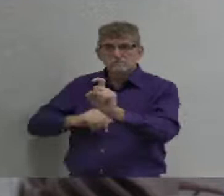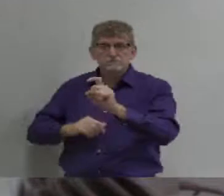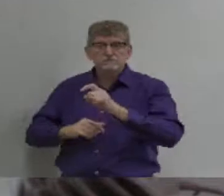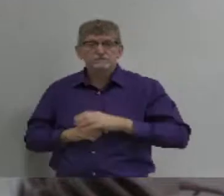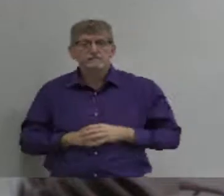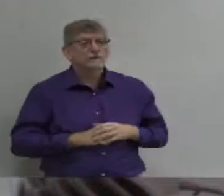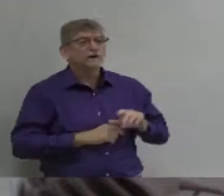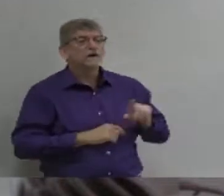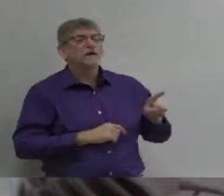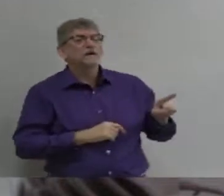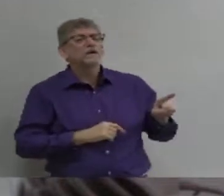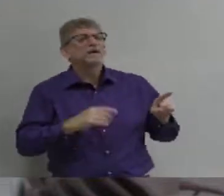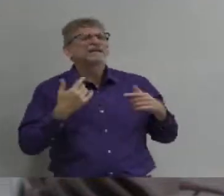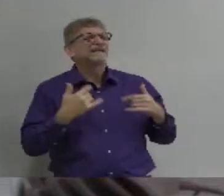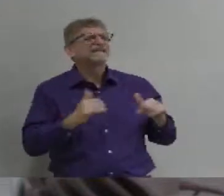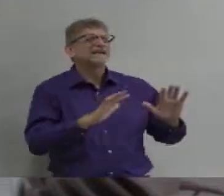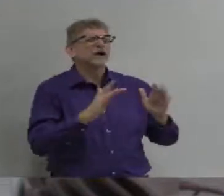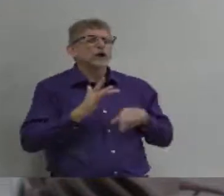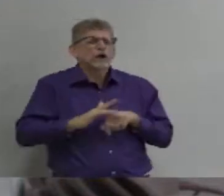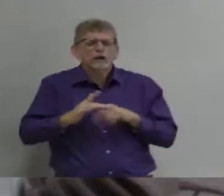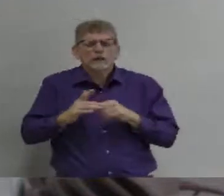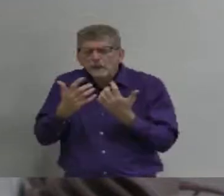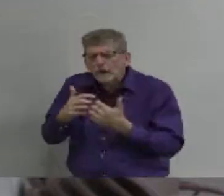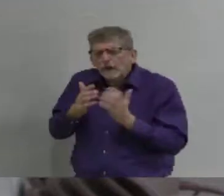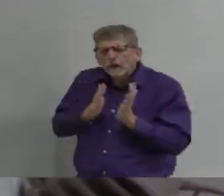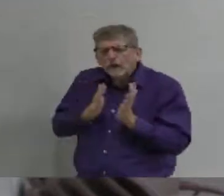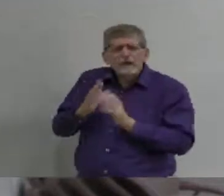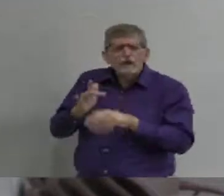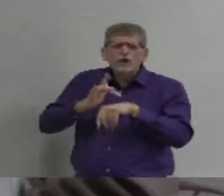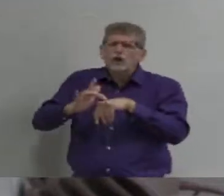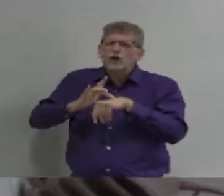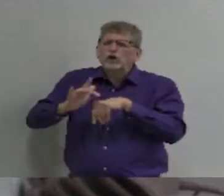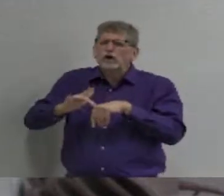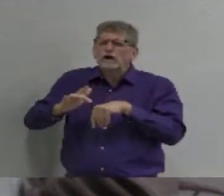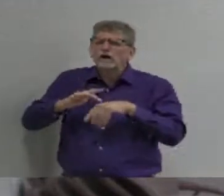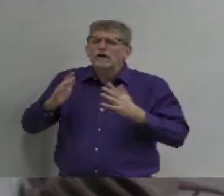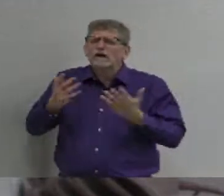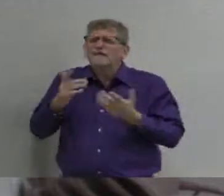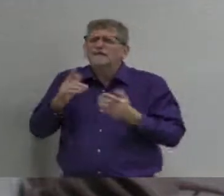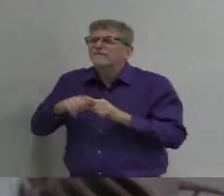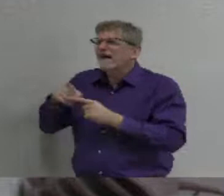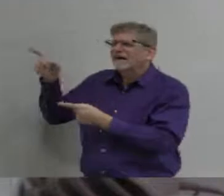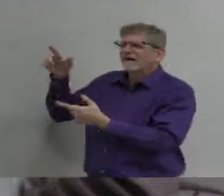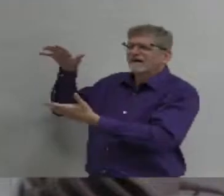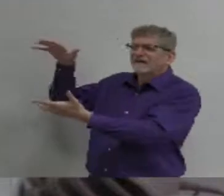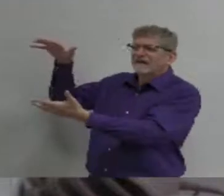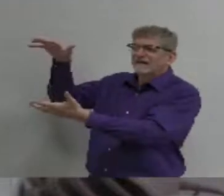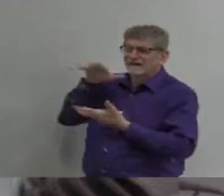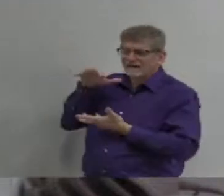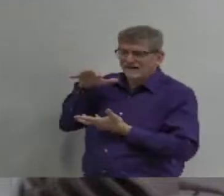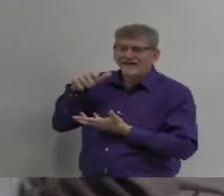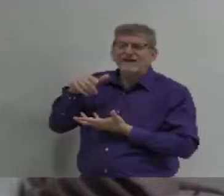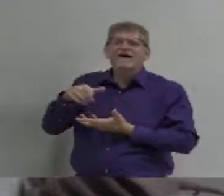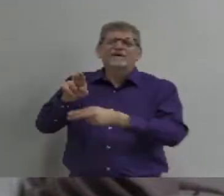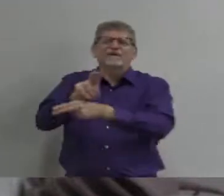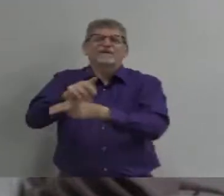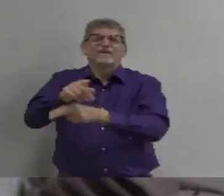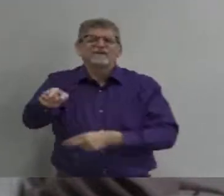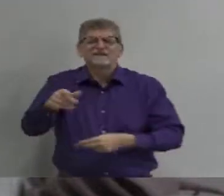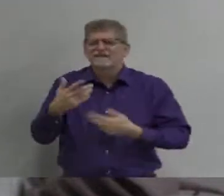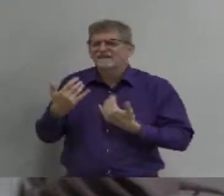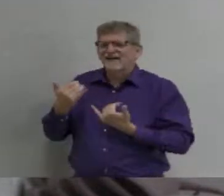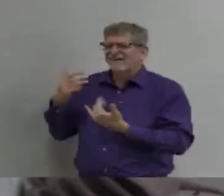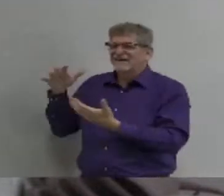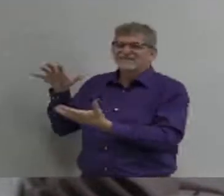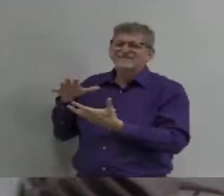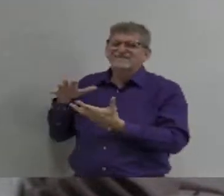and a lot of that will depend on vaccine supply and whether we need an additional vaccination